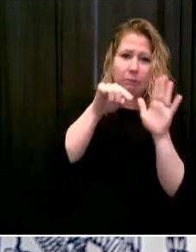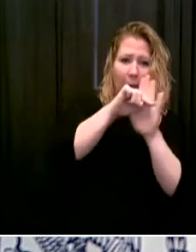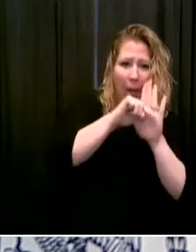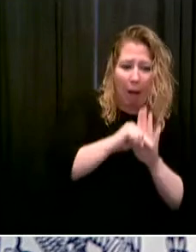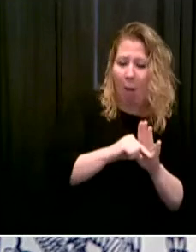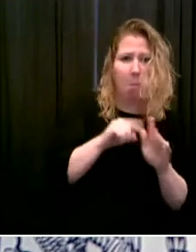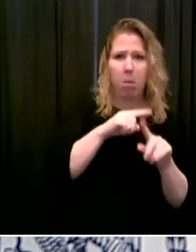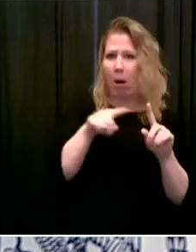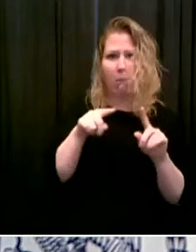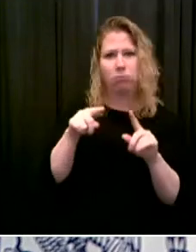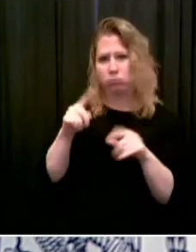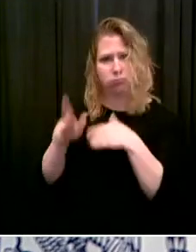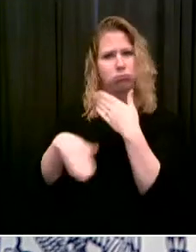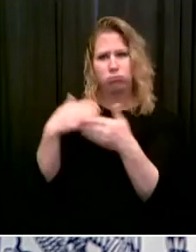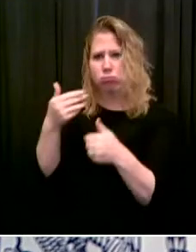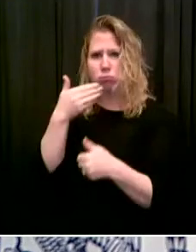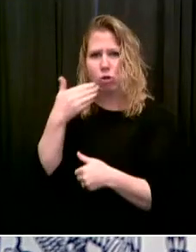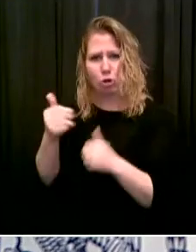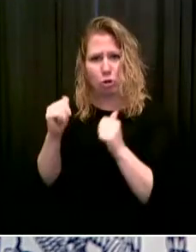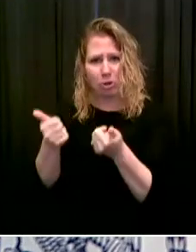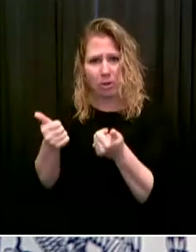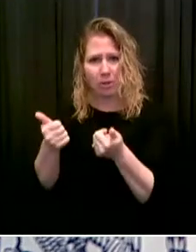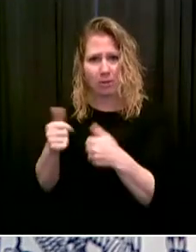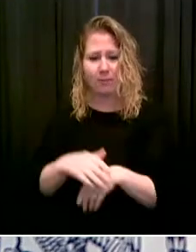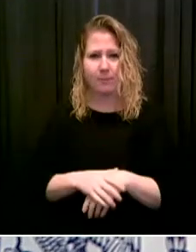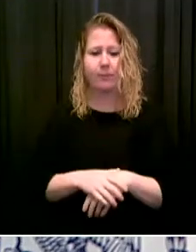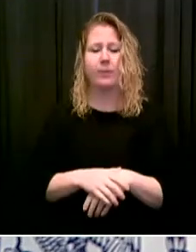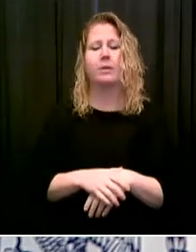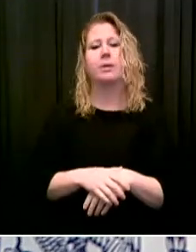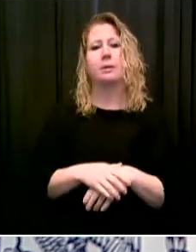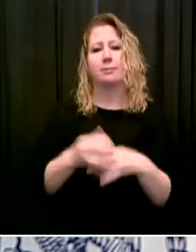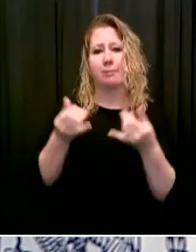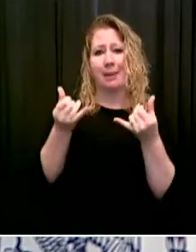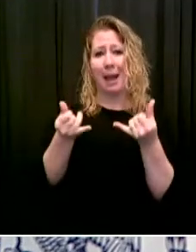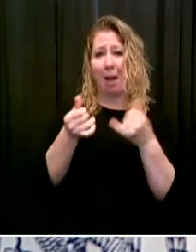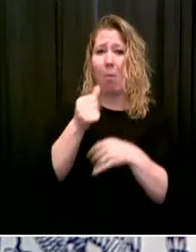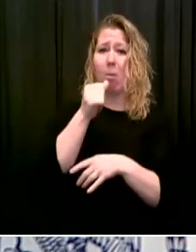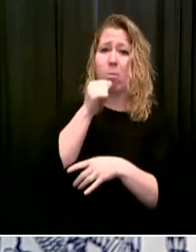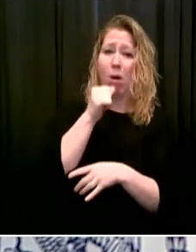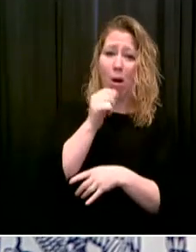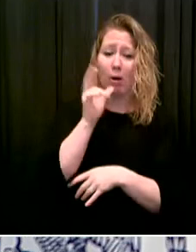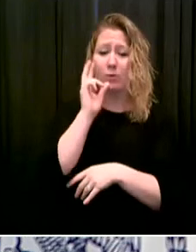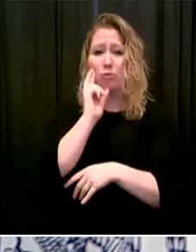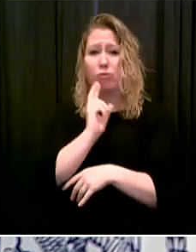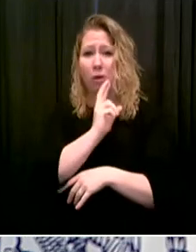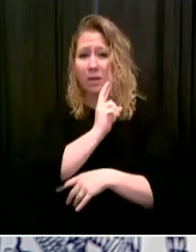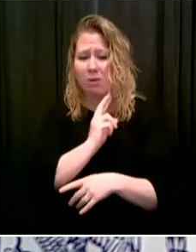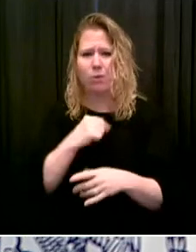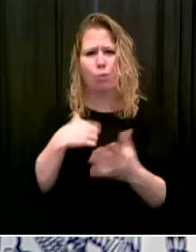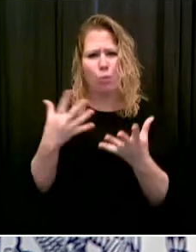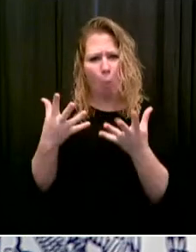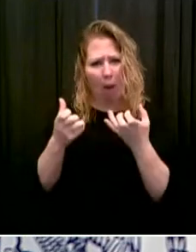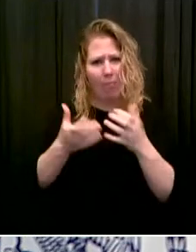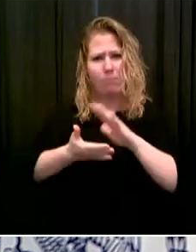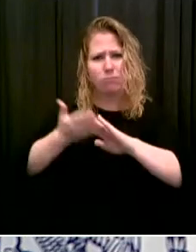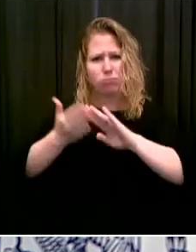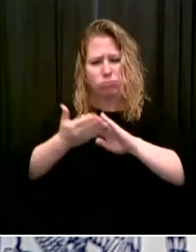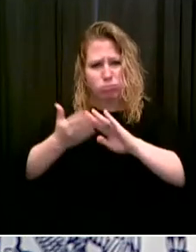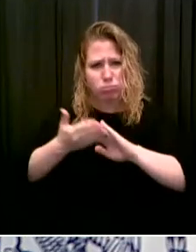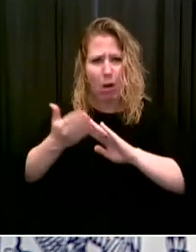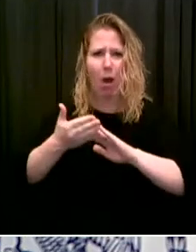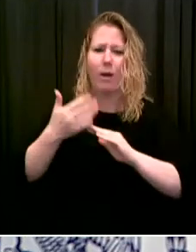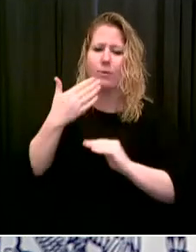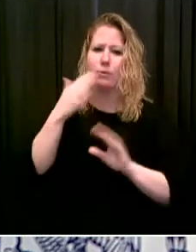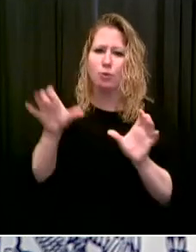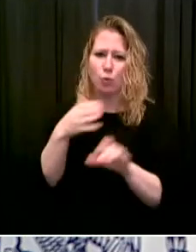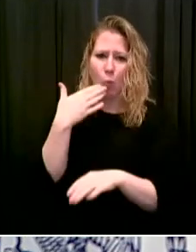restaurants and bars that we want to survive as part of the life of the city, all the jobs they provide, the future of our tourism, depends